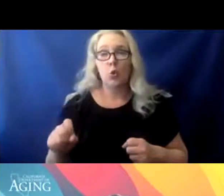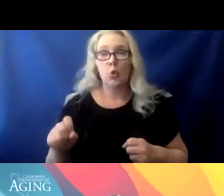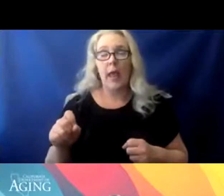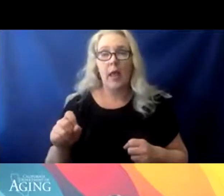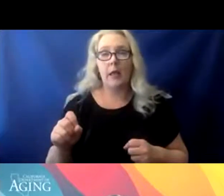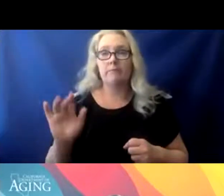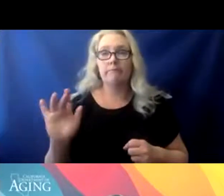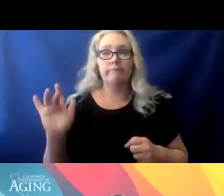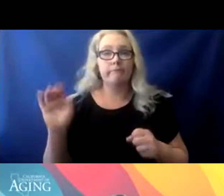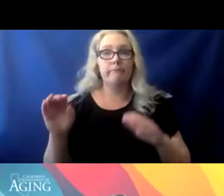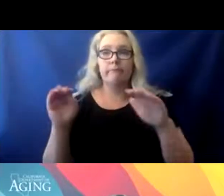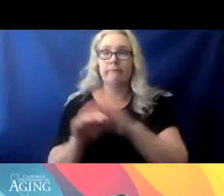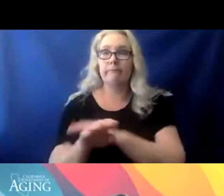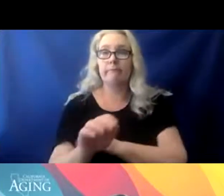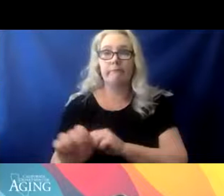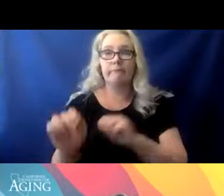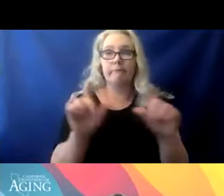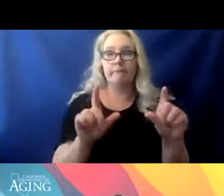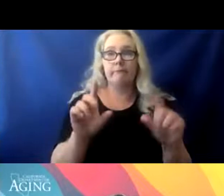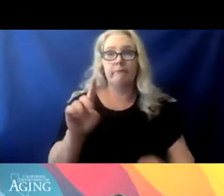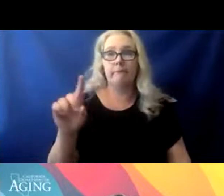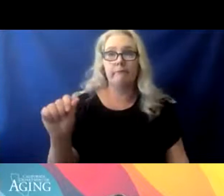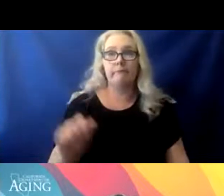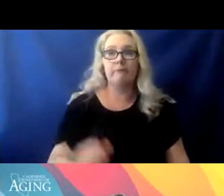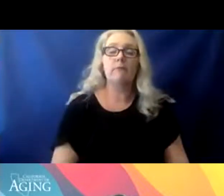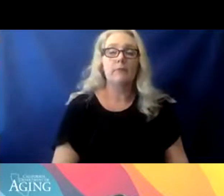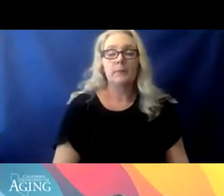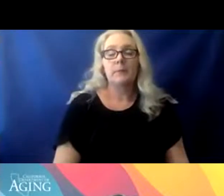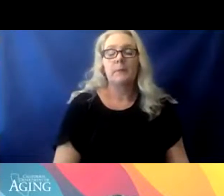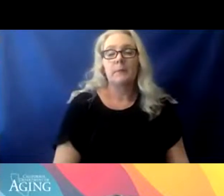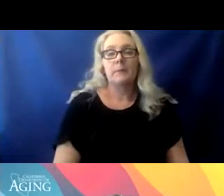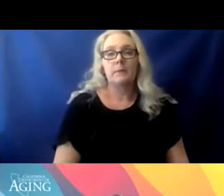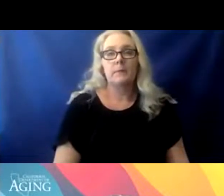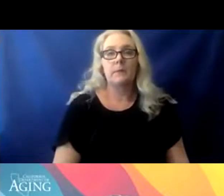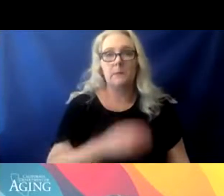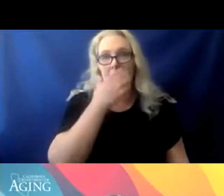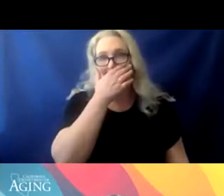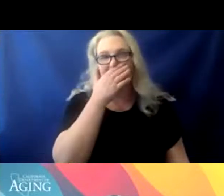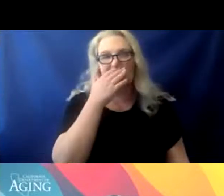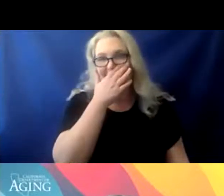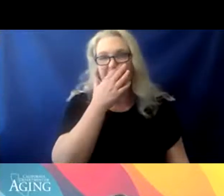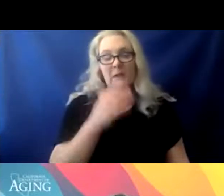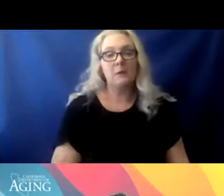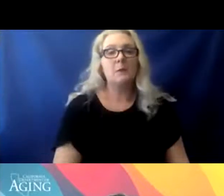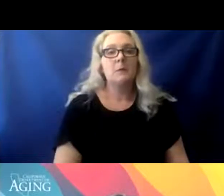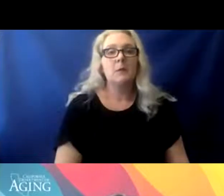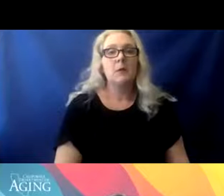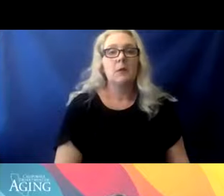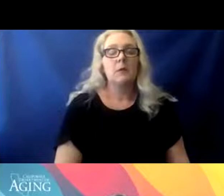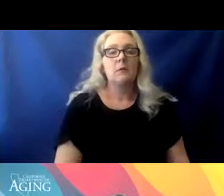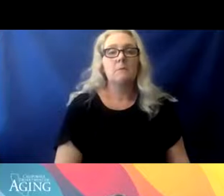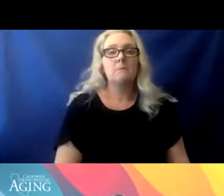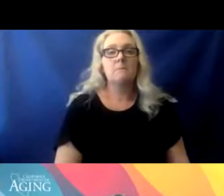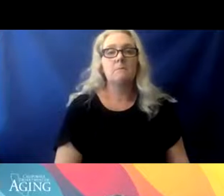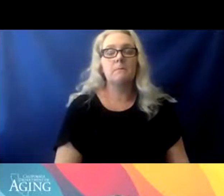into the data dashboard. Next slide. And as Amanda mentioned, there's also a link to the data